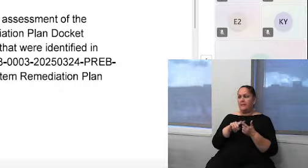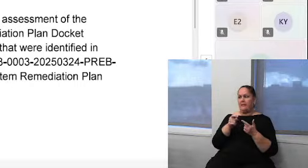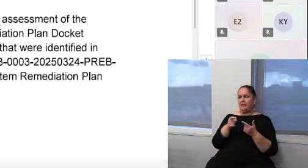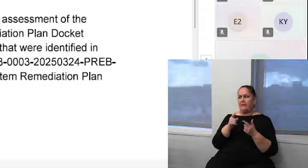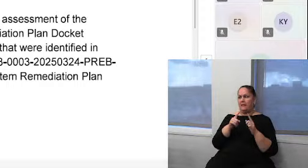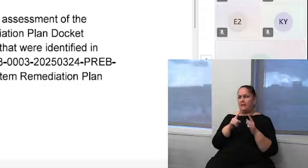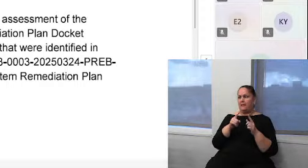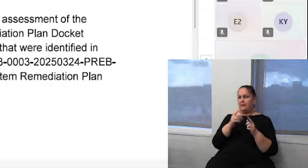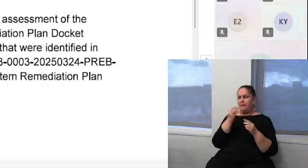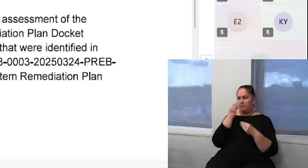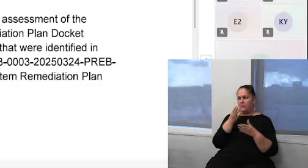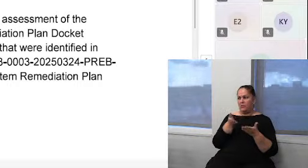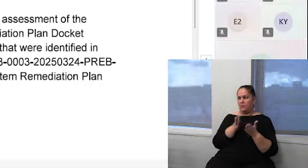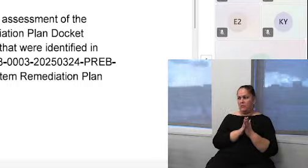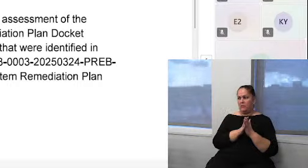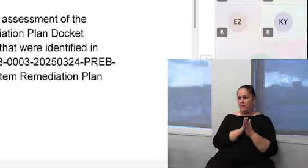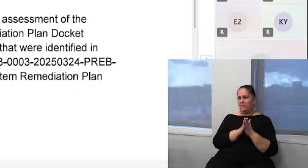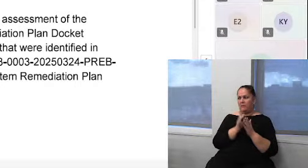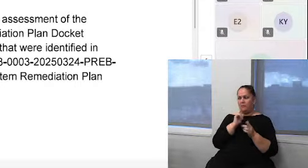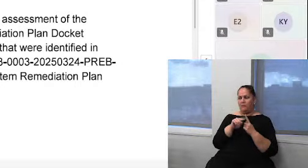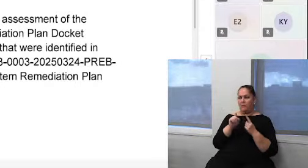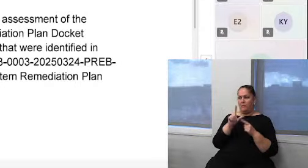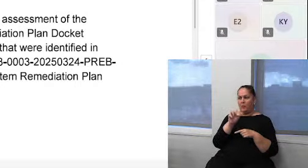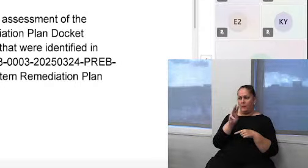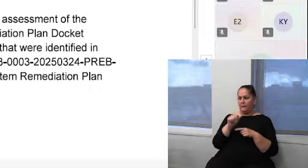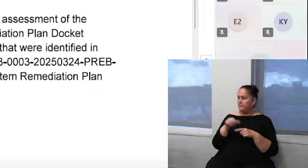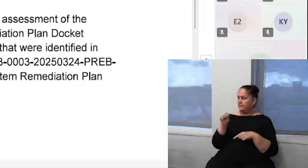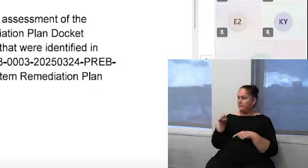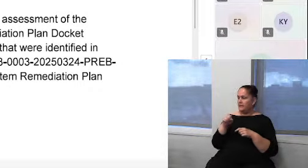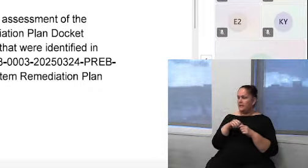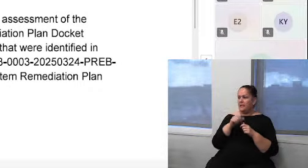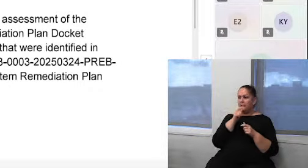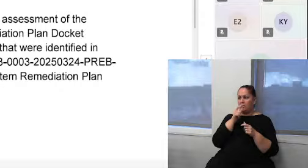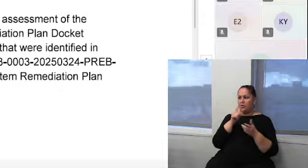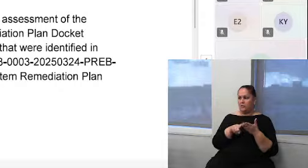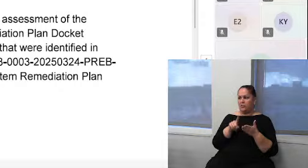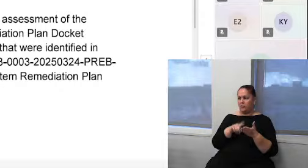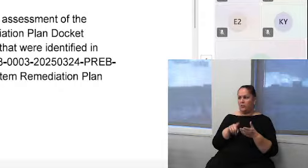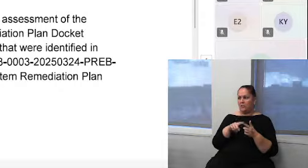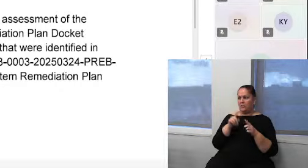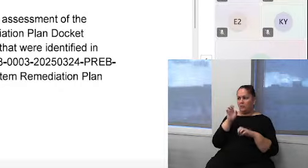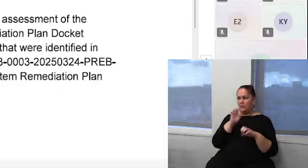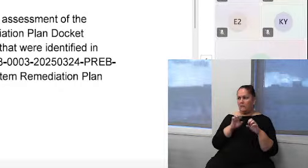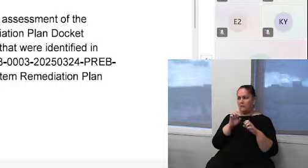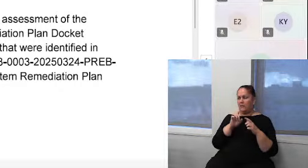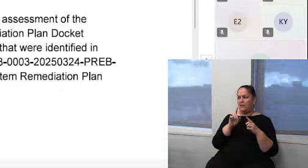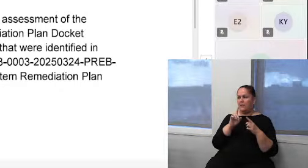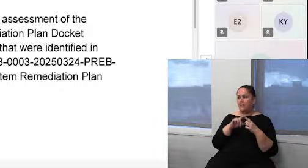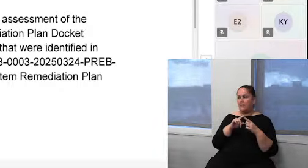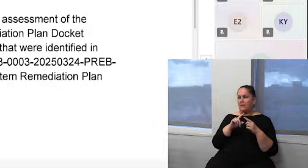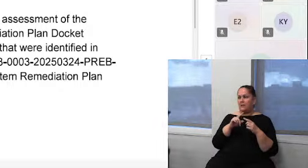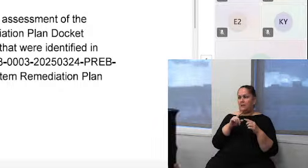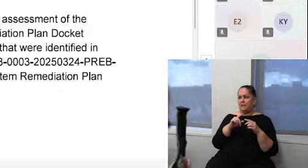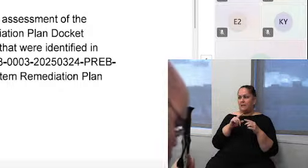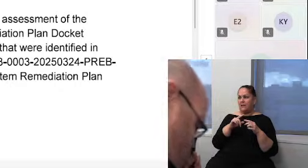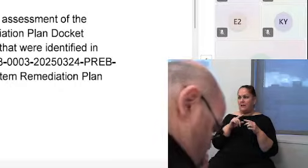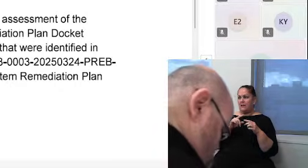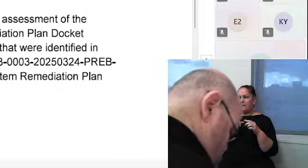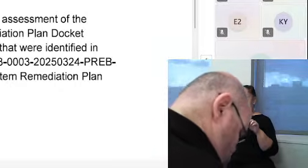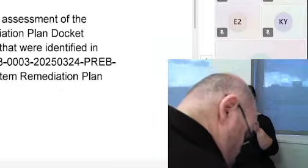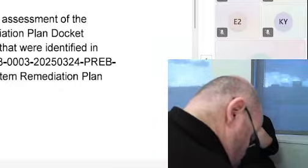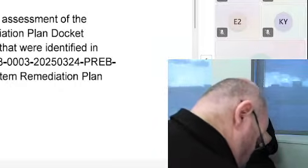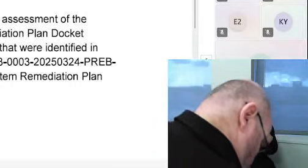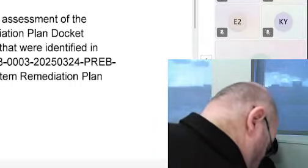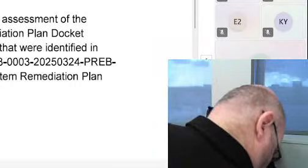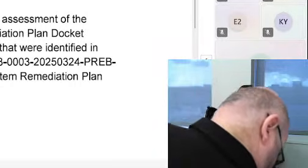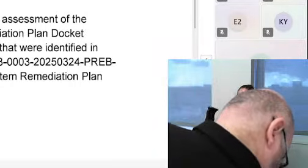studies that this request for information required from Luma. Yes. And those were studies to assess the transmission and